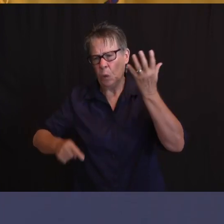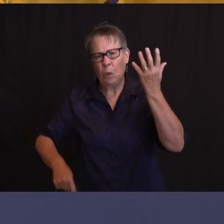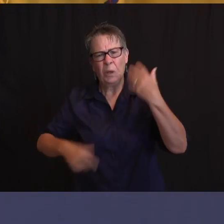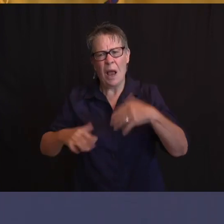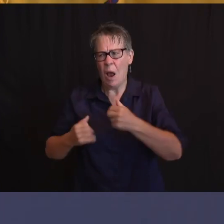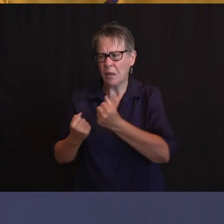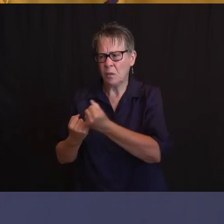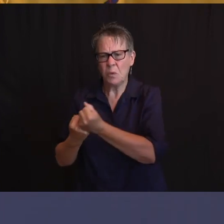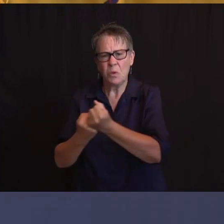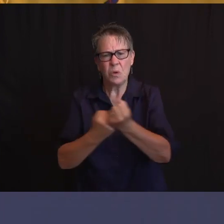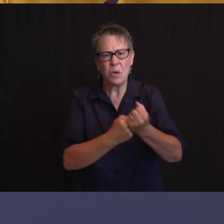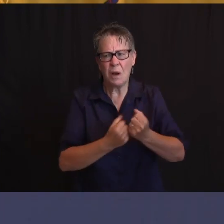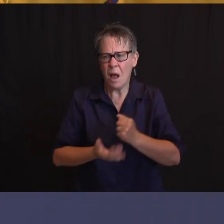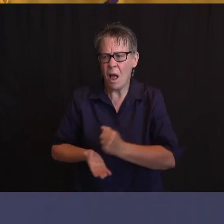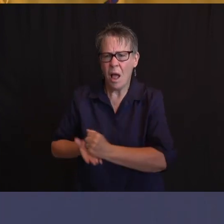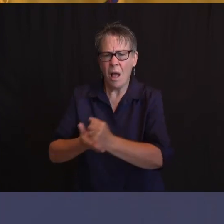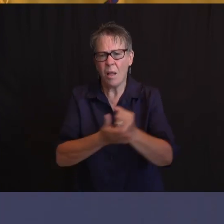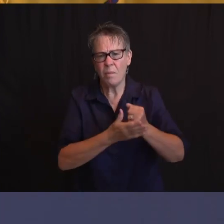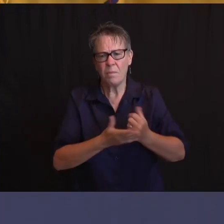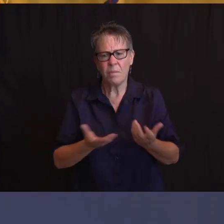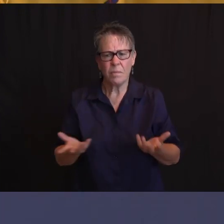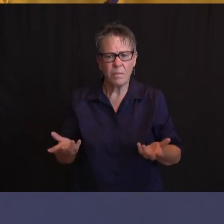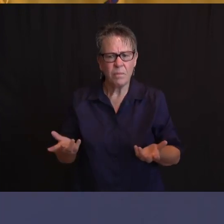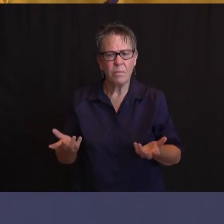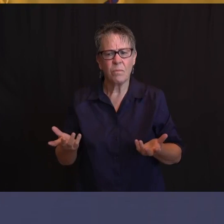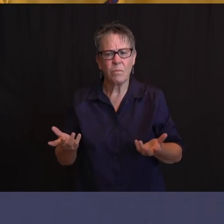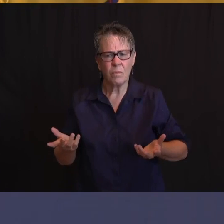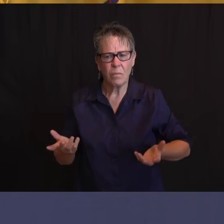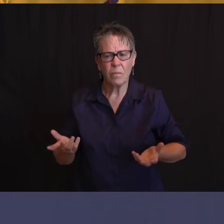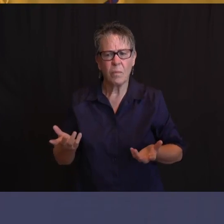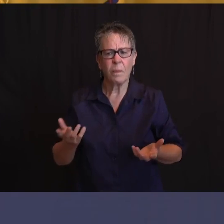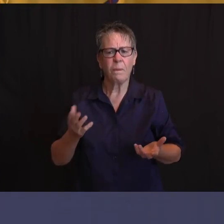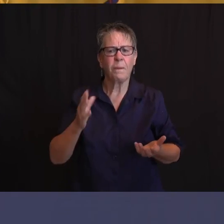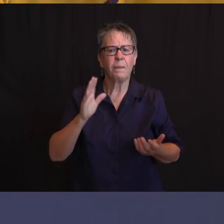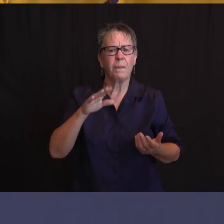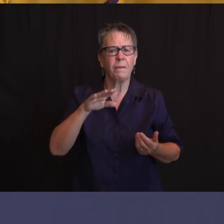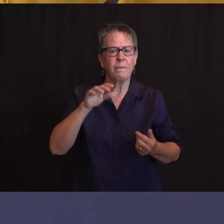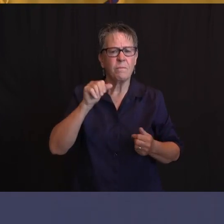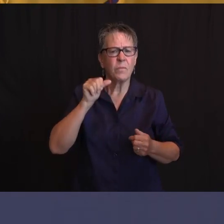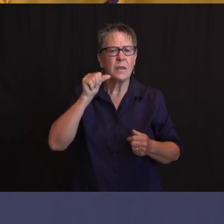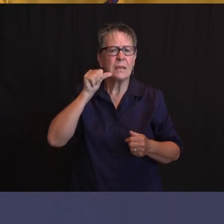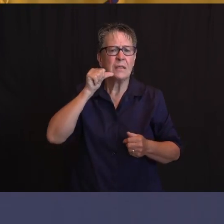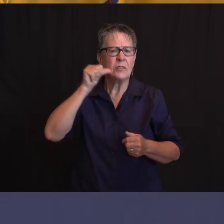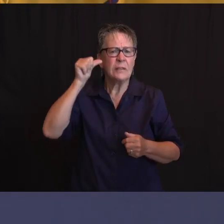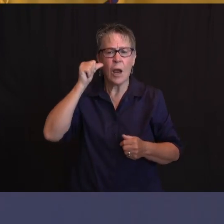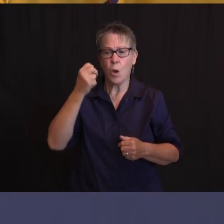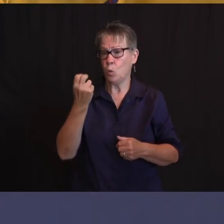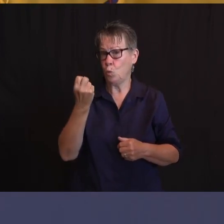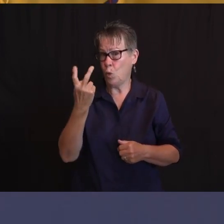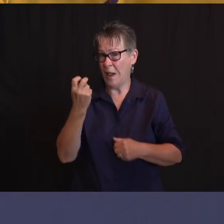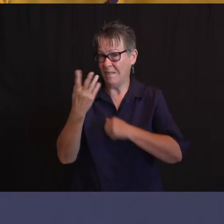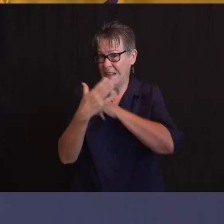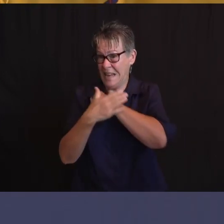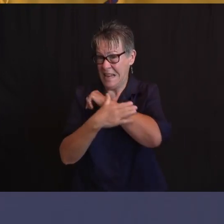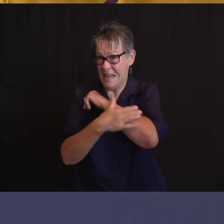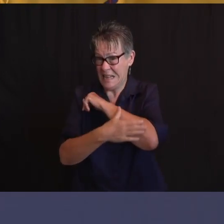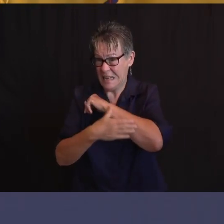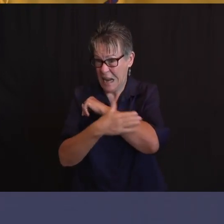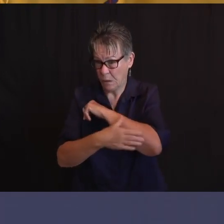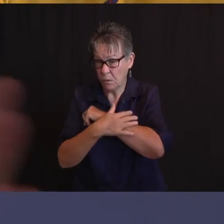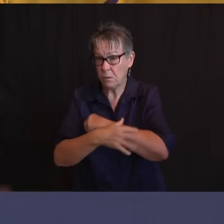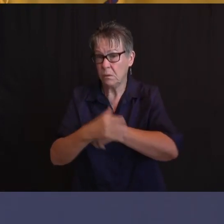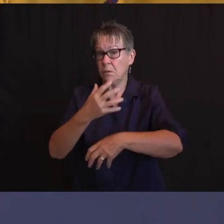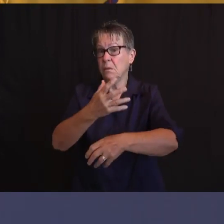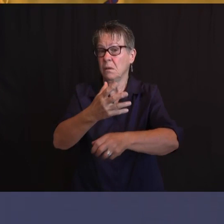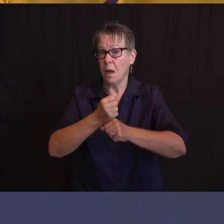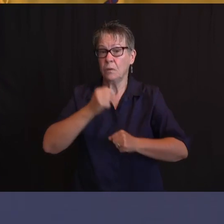money. It's not enough at the end of the day, so we need more. That's another good example, but boy, that was a good example of the good that we could do with